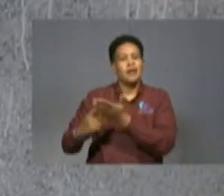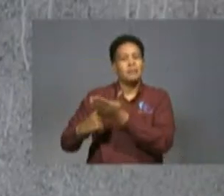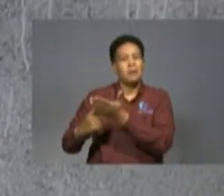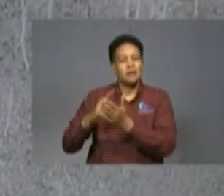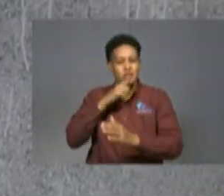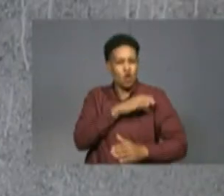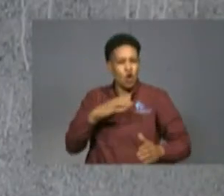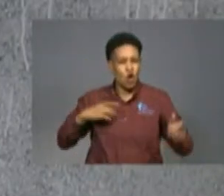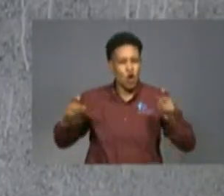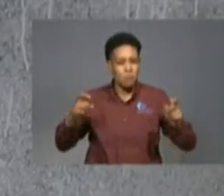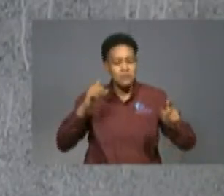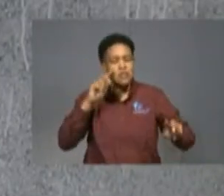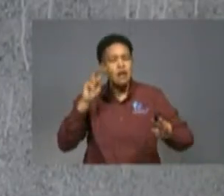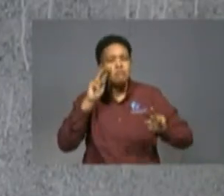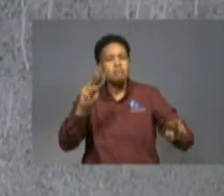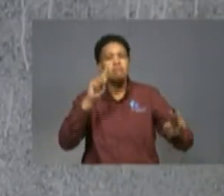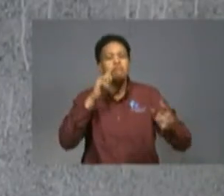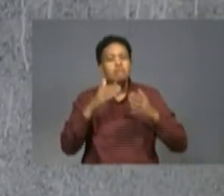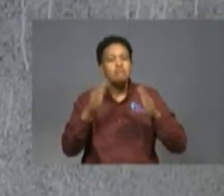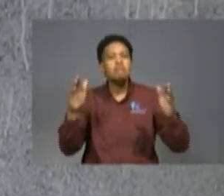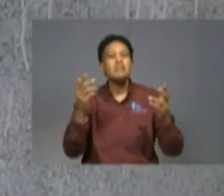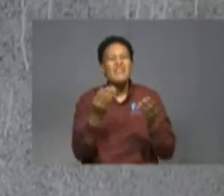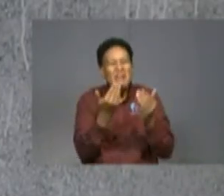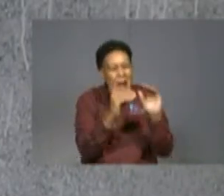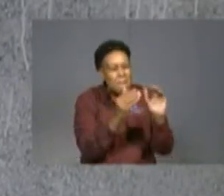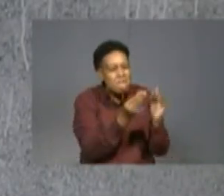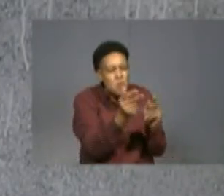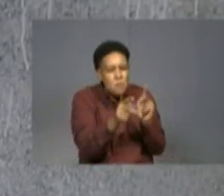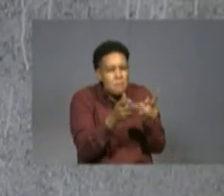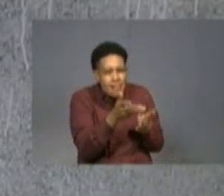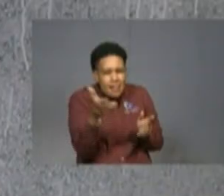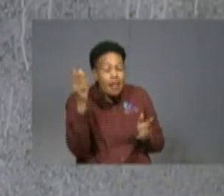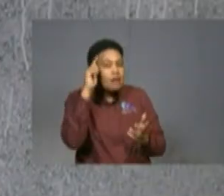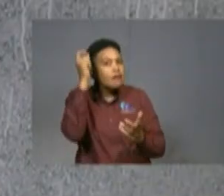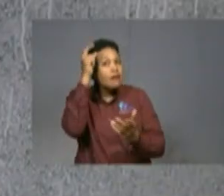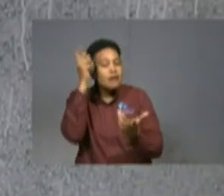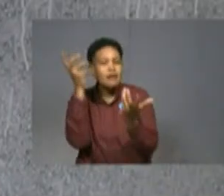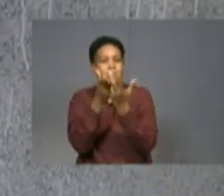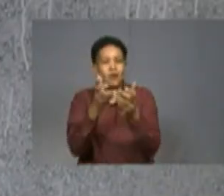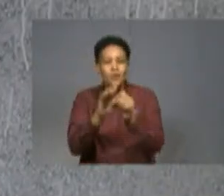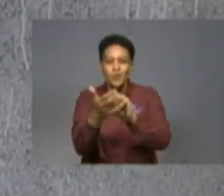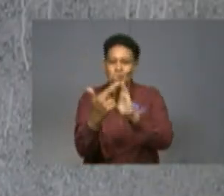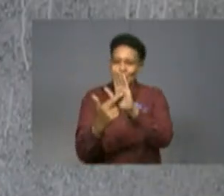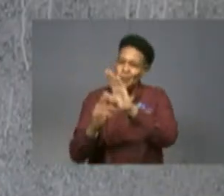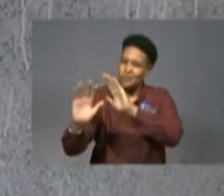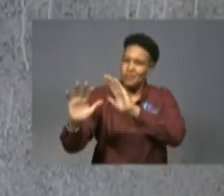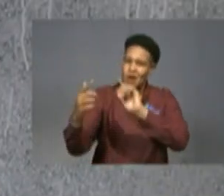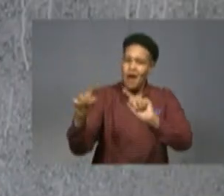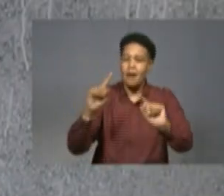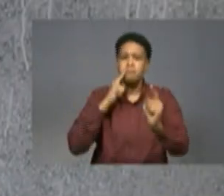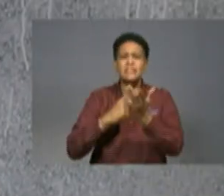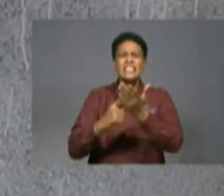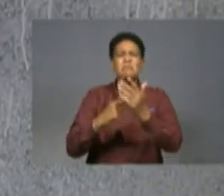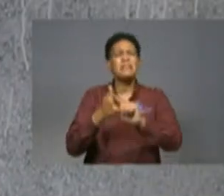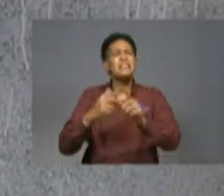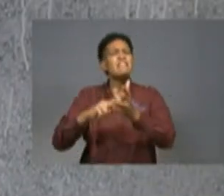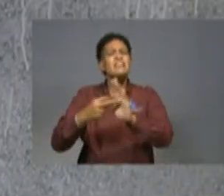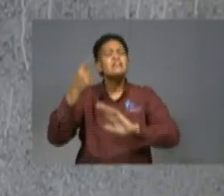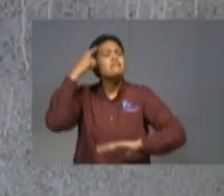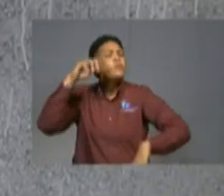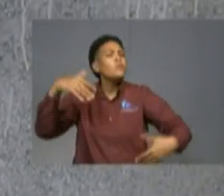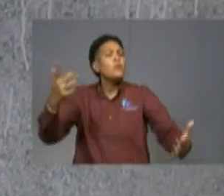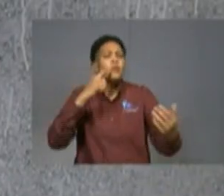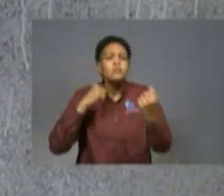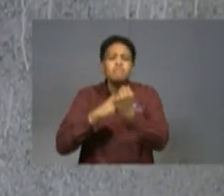staged before a limited studio audience in keeping with the COVID-19 guidelines. The debates are intended to assist